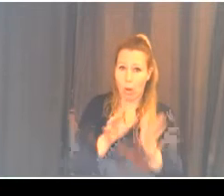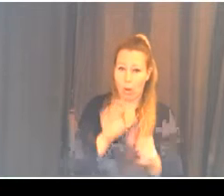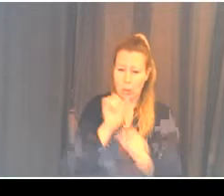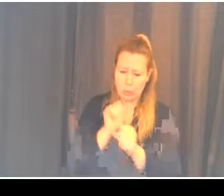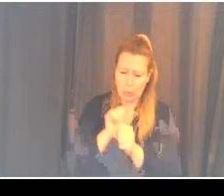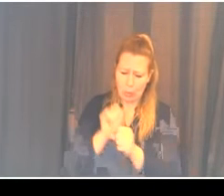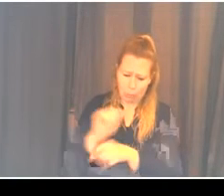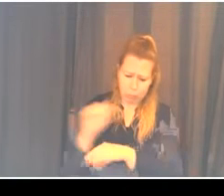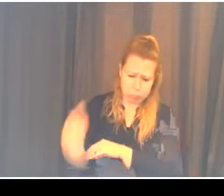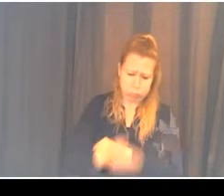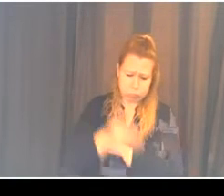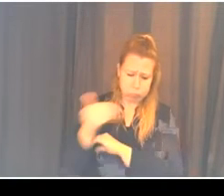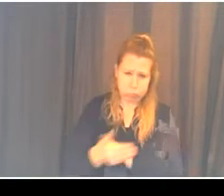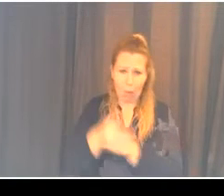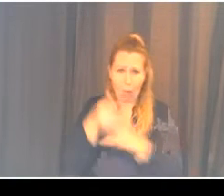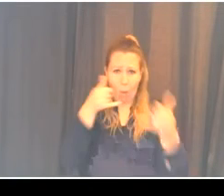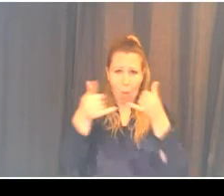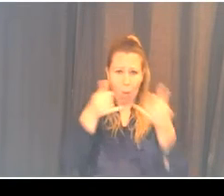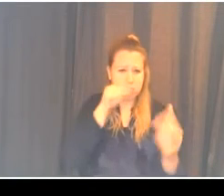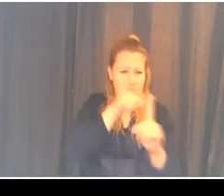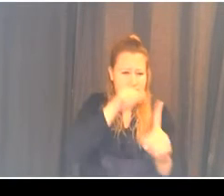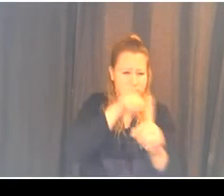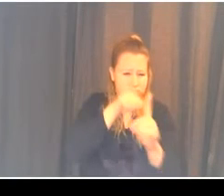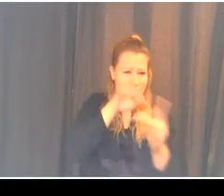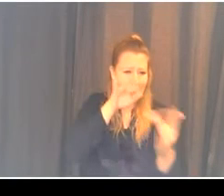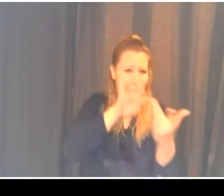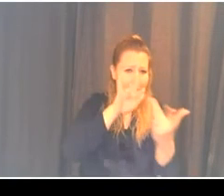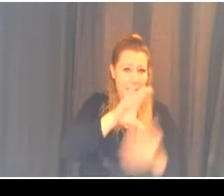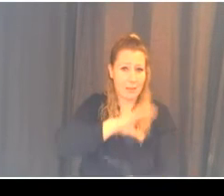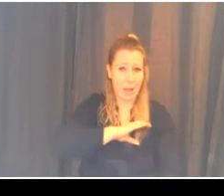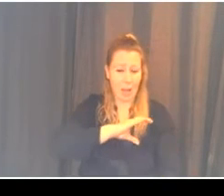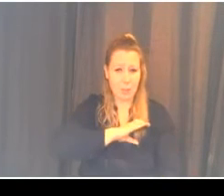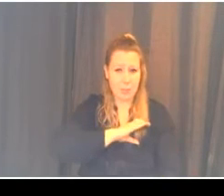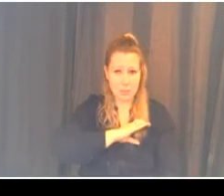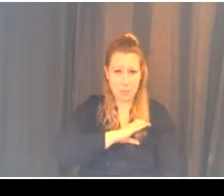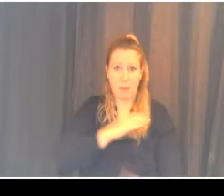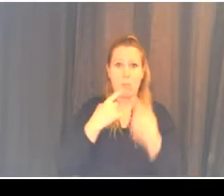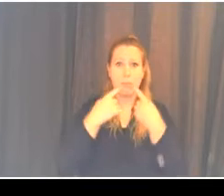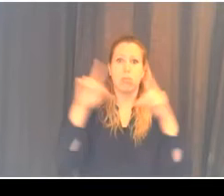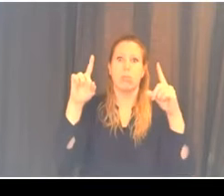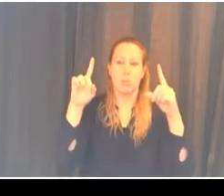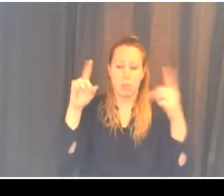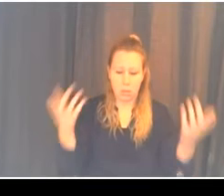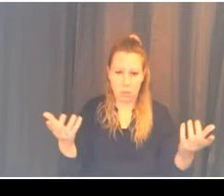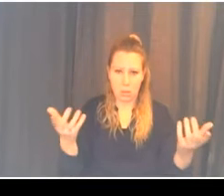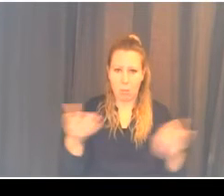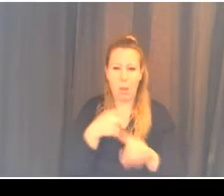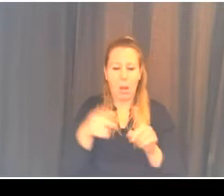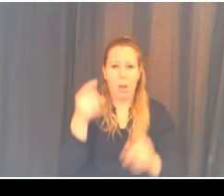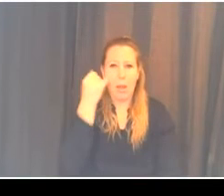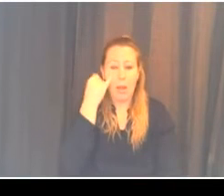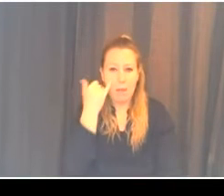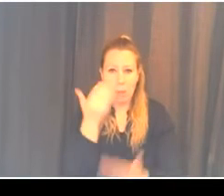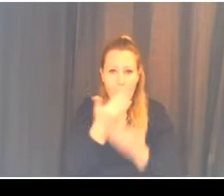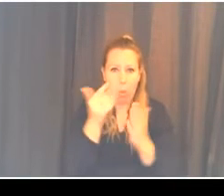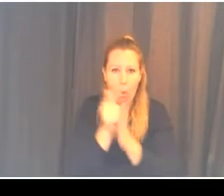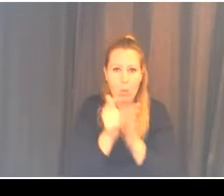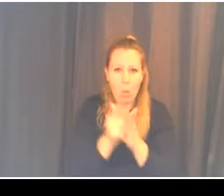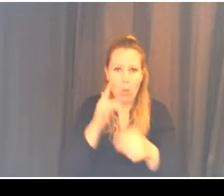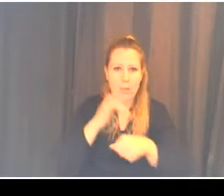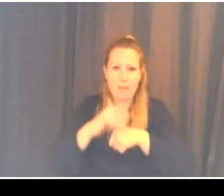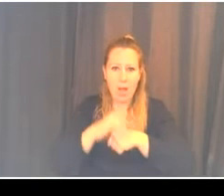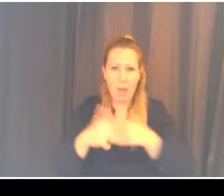abuser came to her apartment in violation of a five-year order of protection responding officers told him to leave but